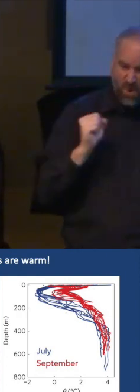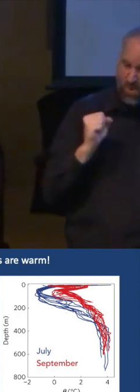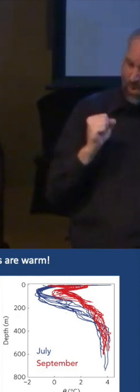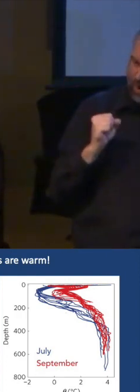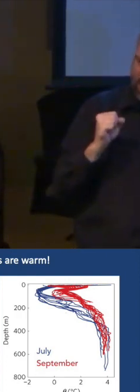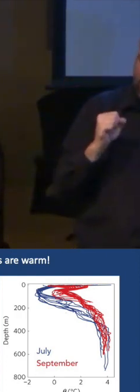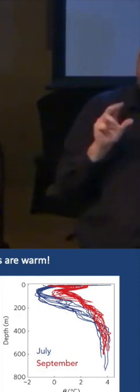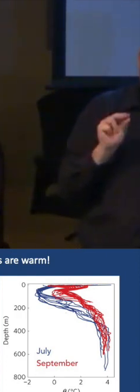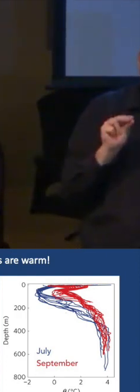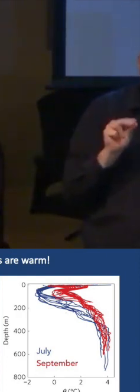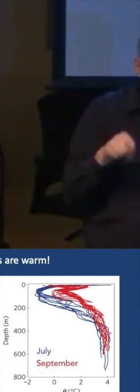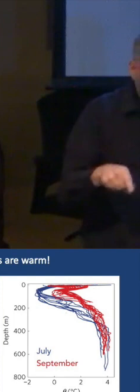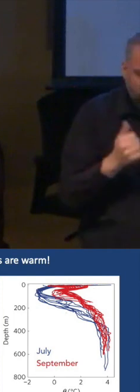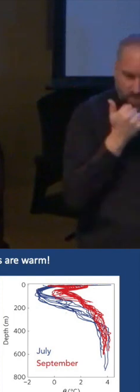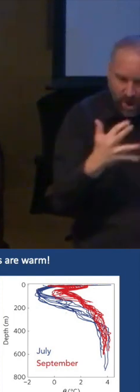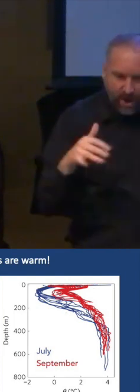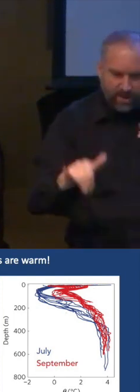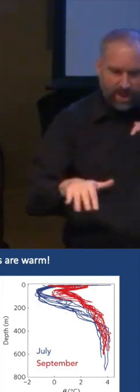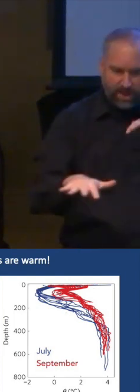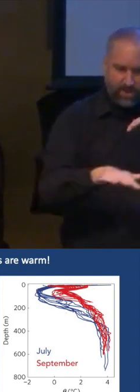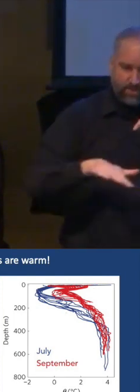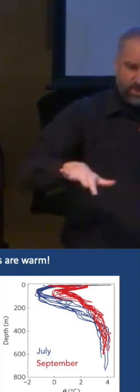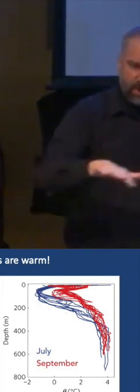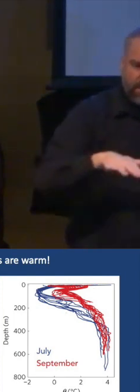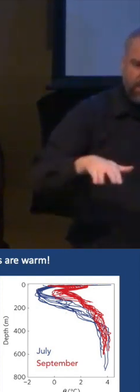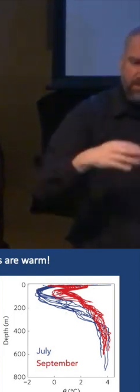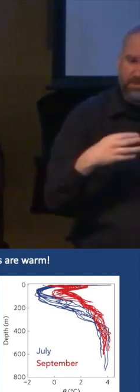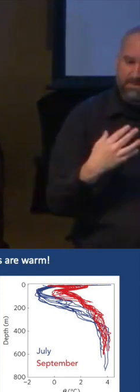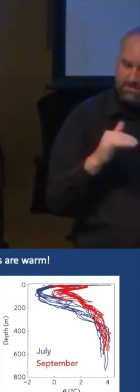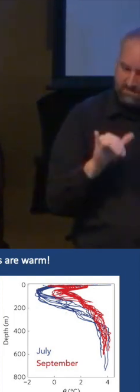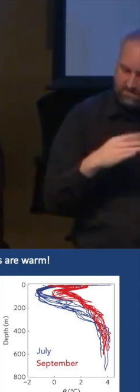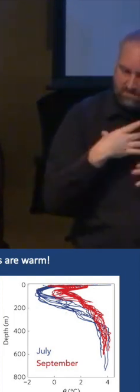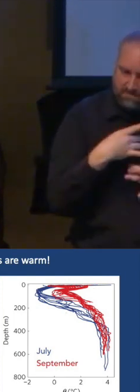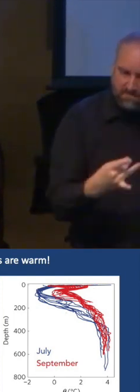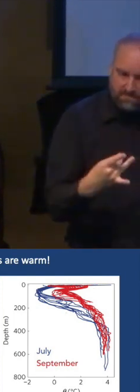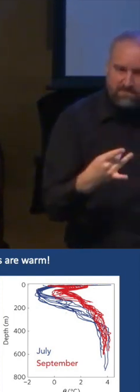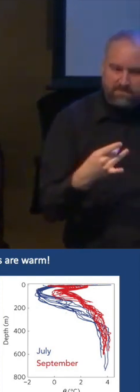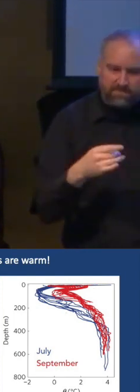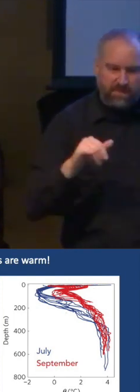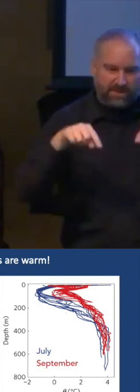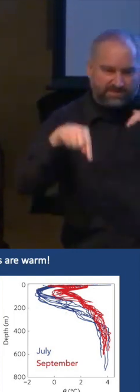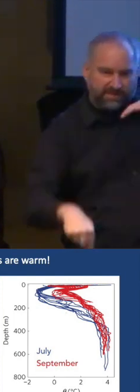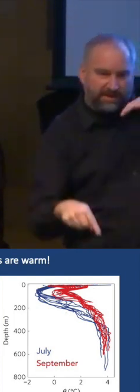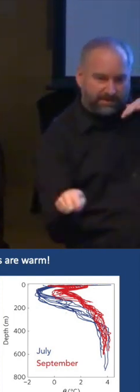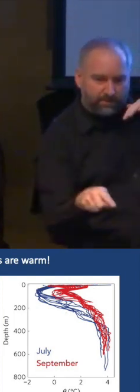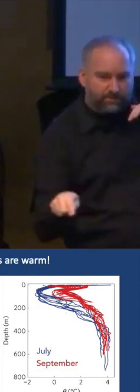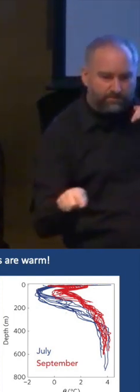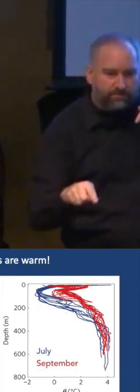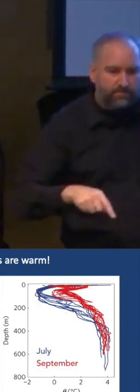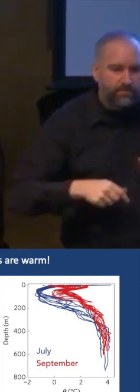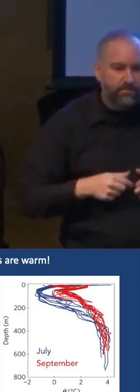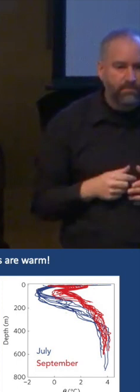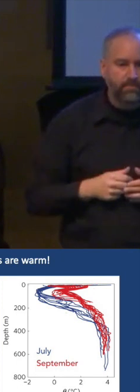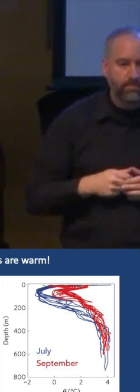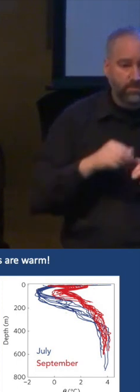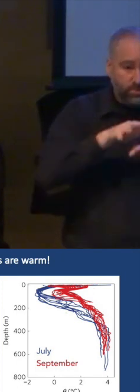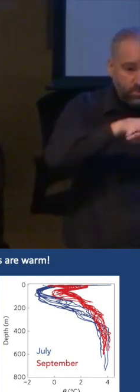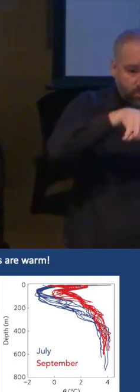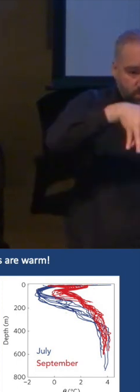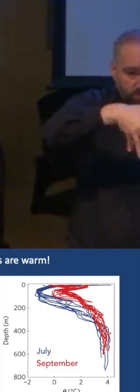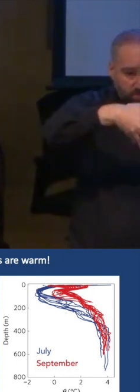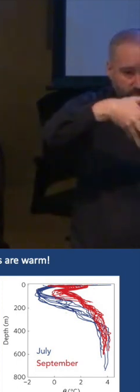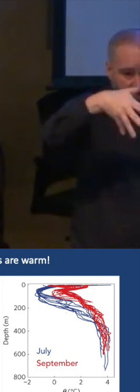sitting 600 meters down in the ocean. And so at the depth at which the glacier was flowing into the